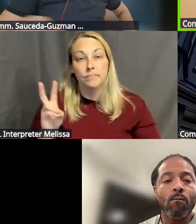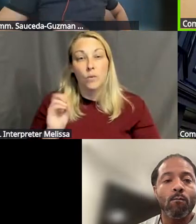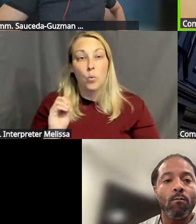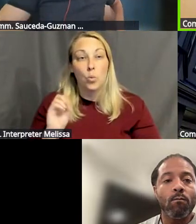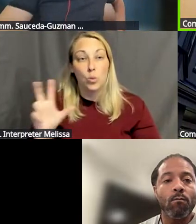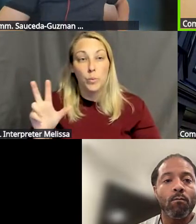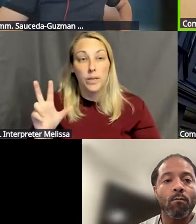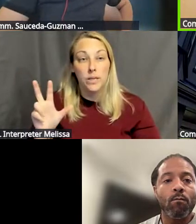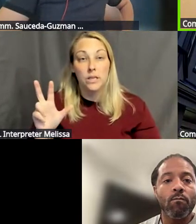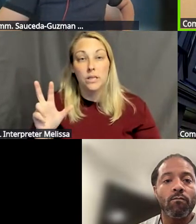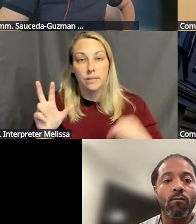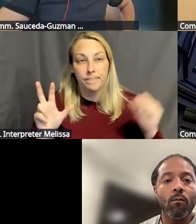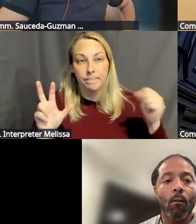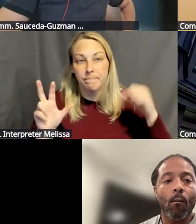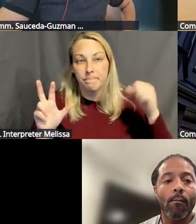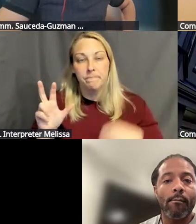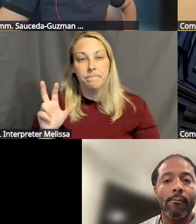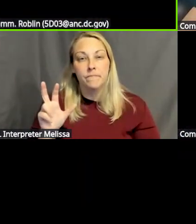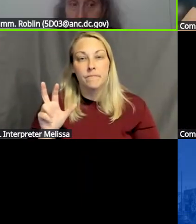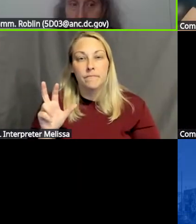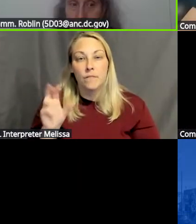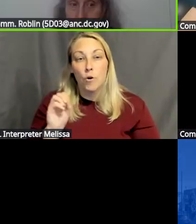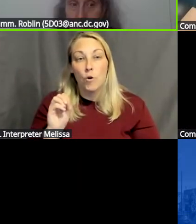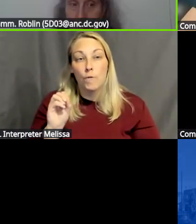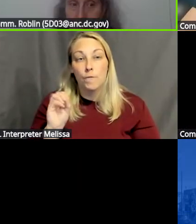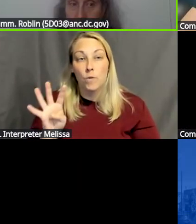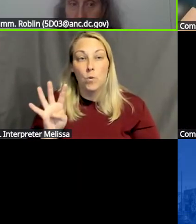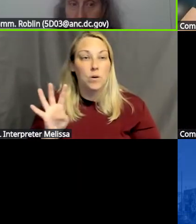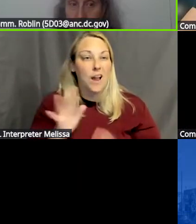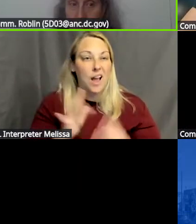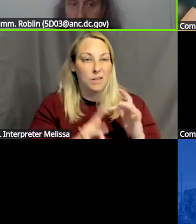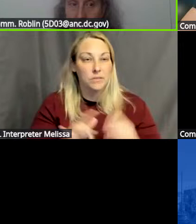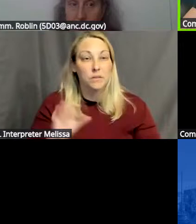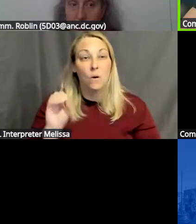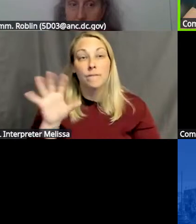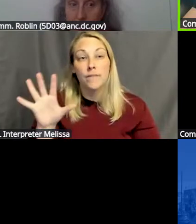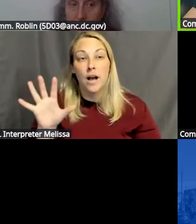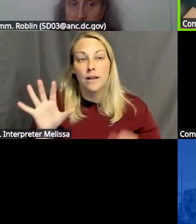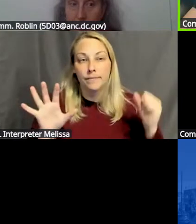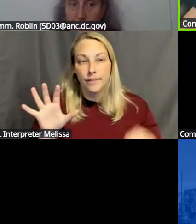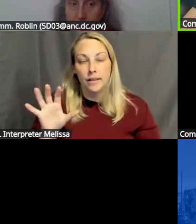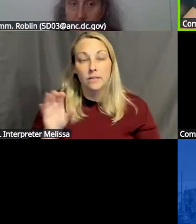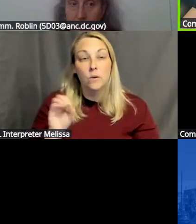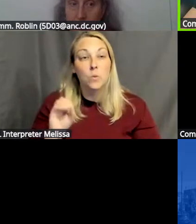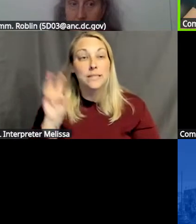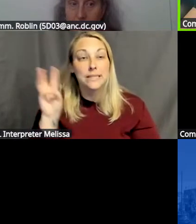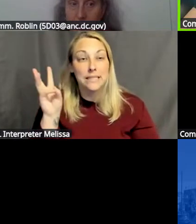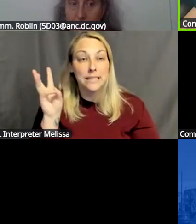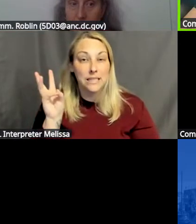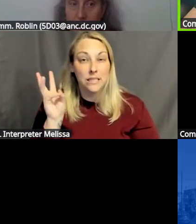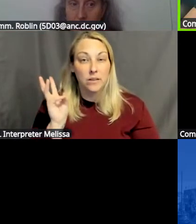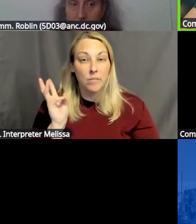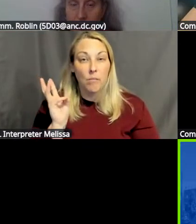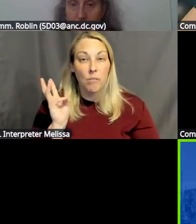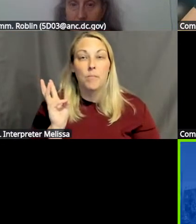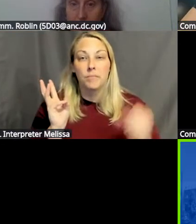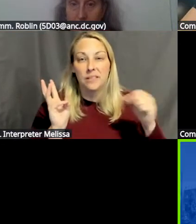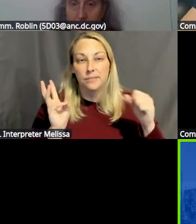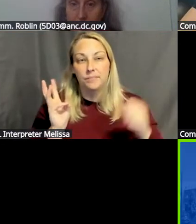5D03, Yes. 5D04, absent. 5D05 is yes. 5D06,